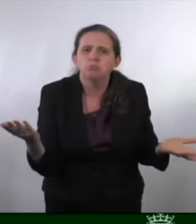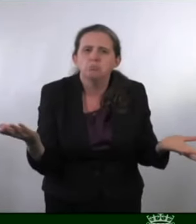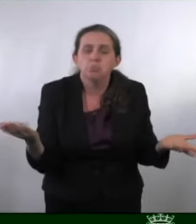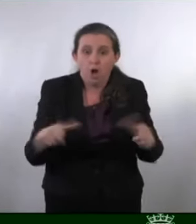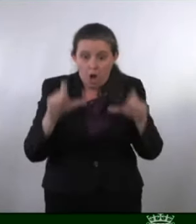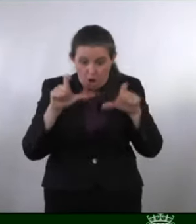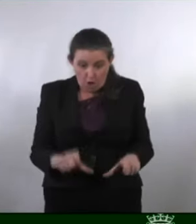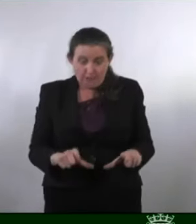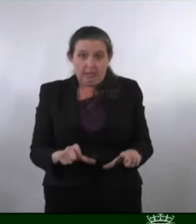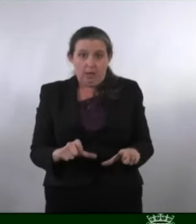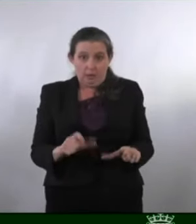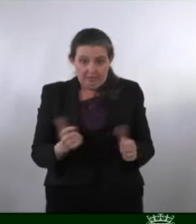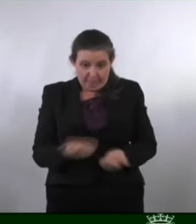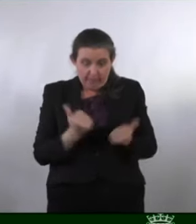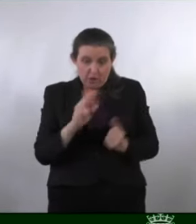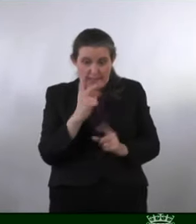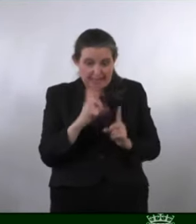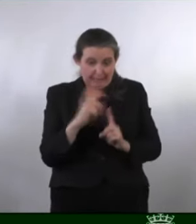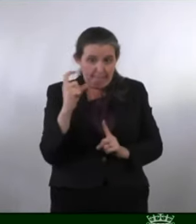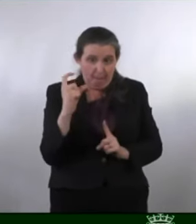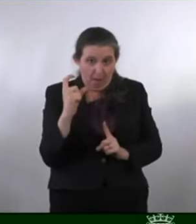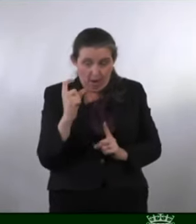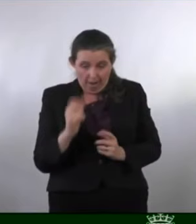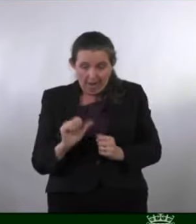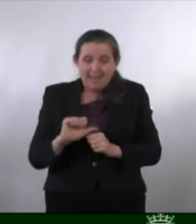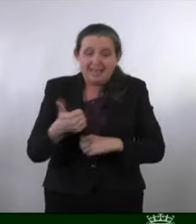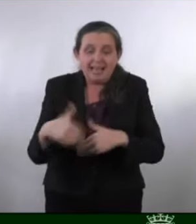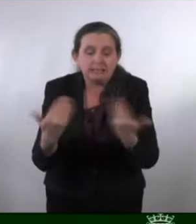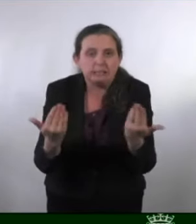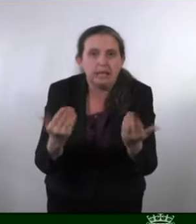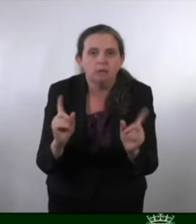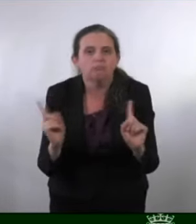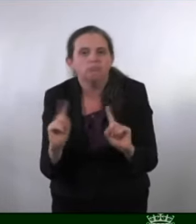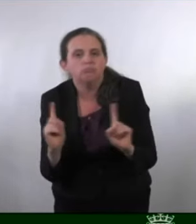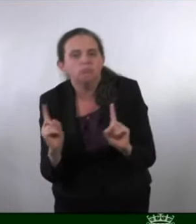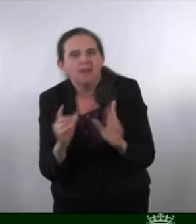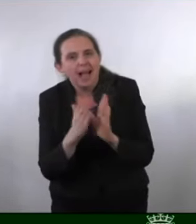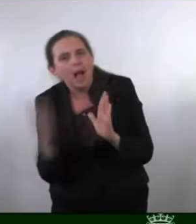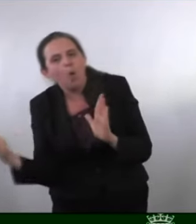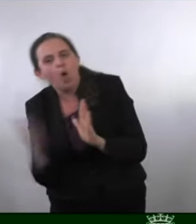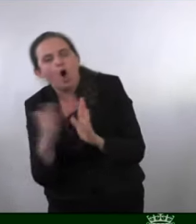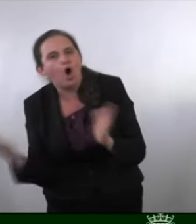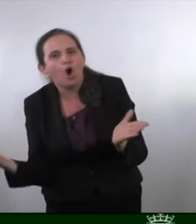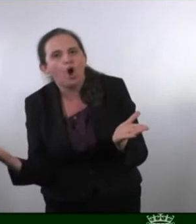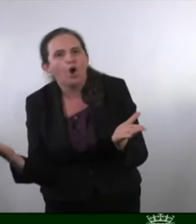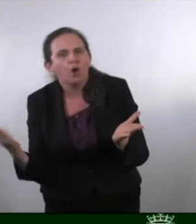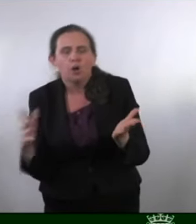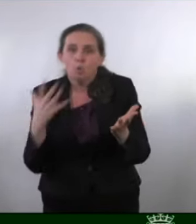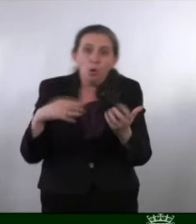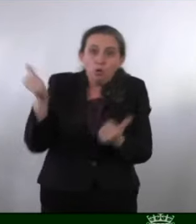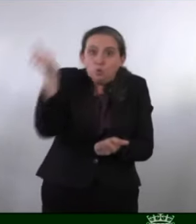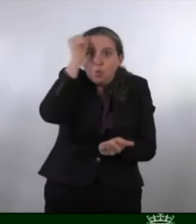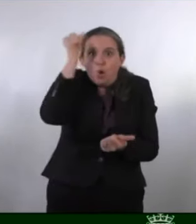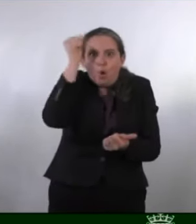back to more restrictions than they left, that's going to be a very, very pressing question for them. And then fourth, will there be a